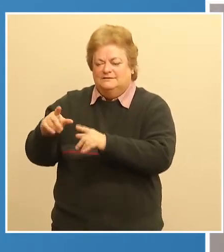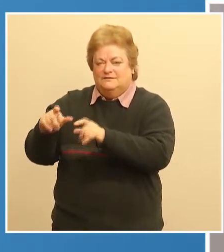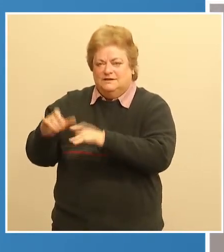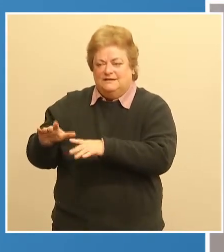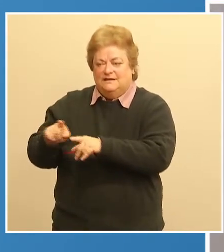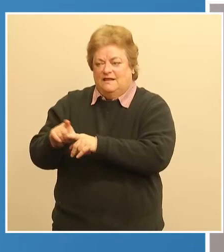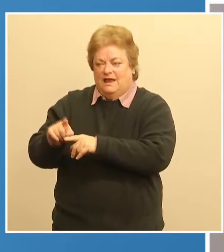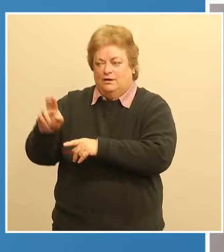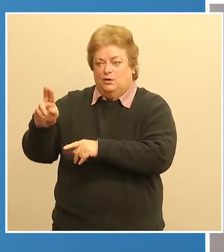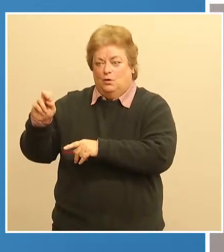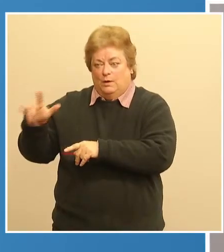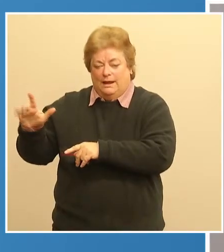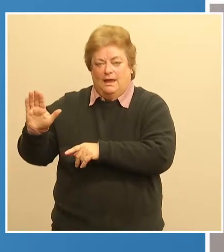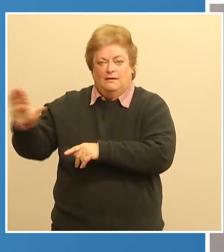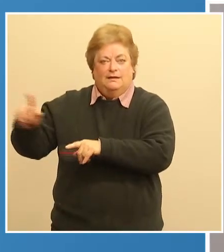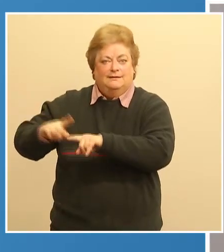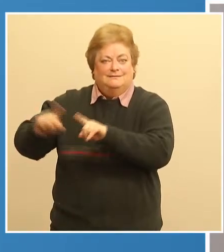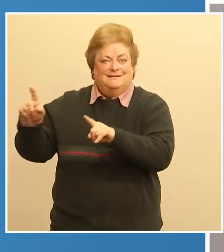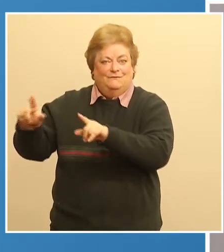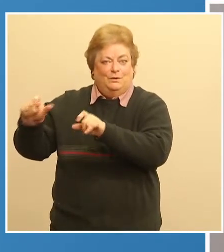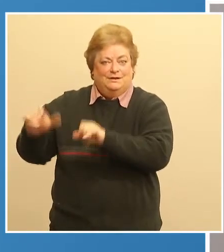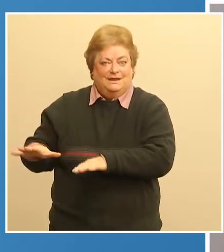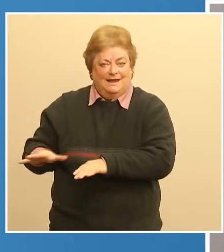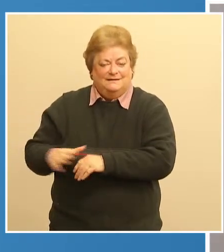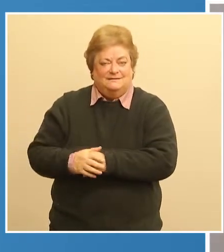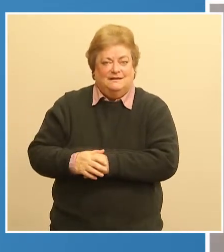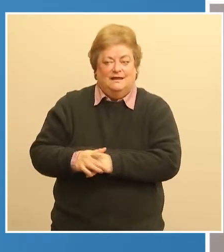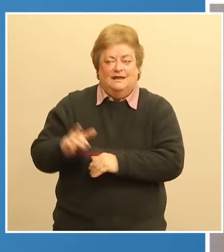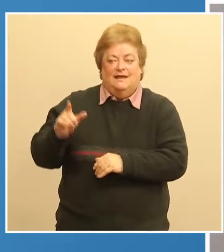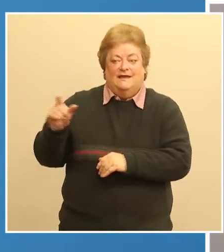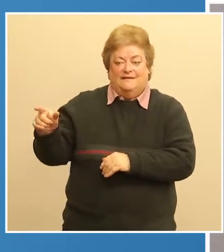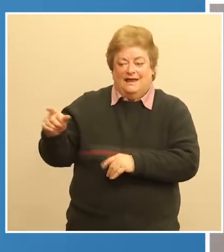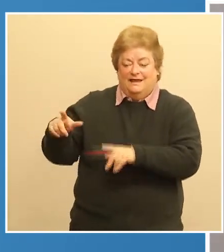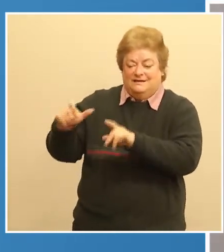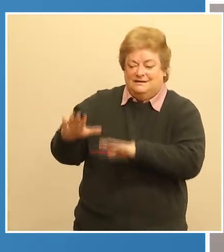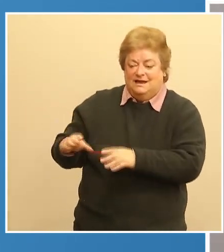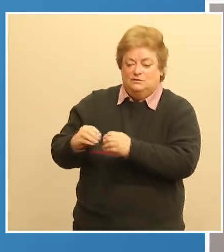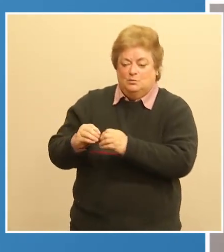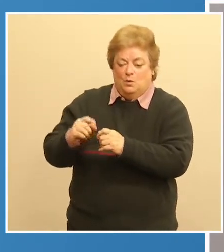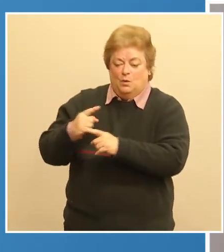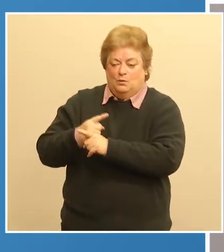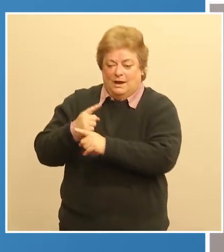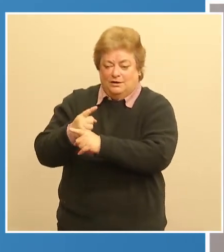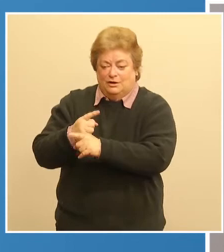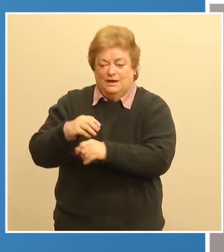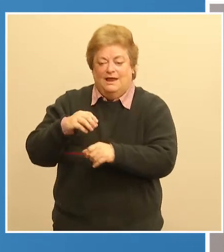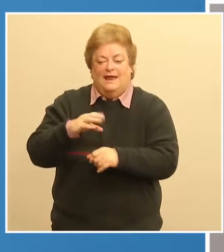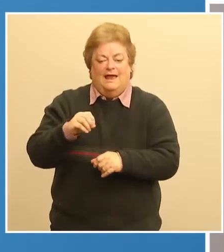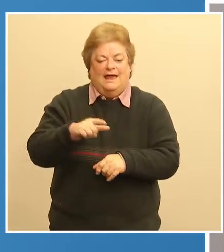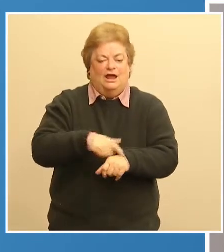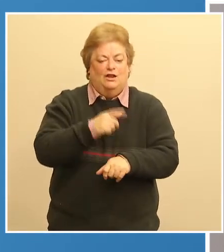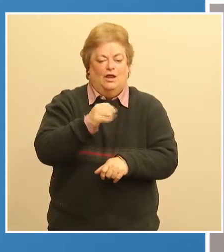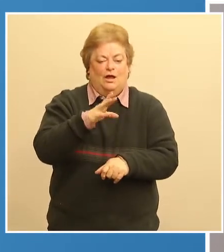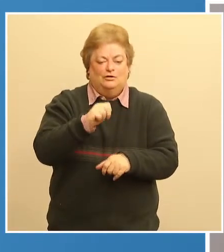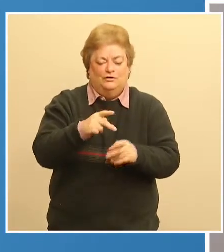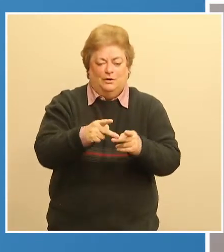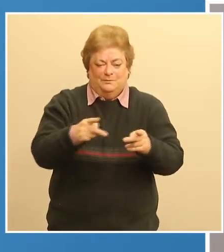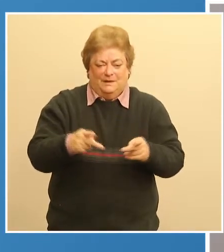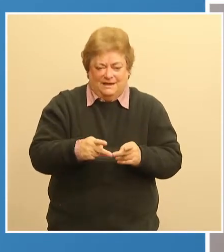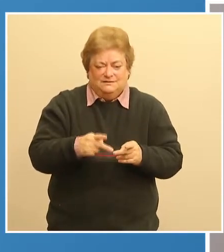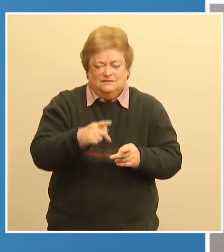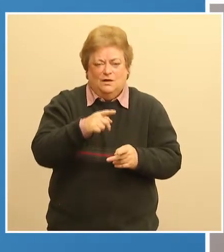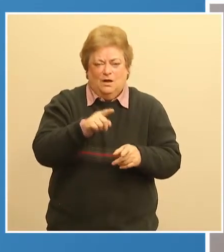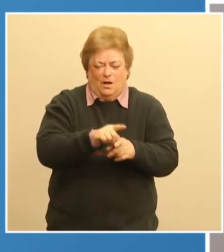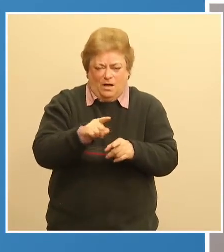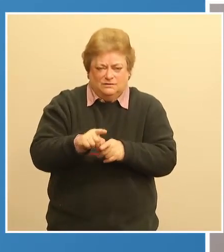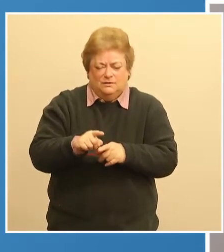today. Since they're testing people regularly and long-term care facilities are also doing this, it helps us to